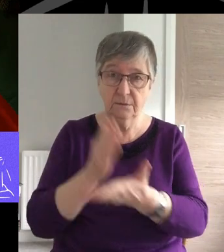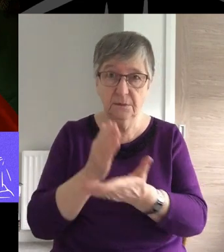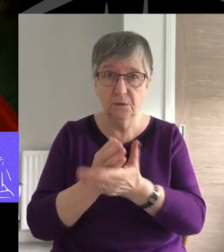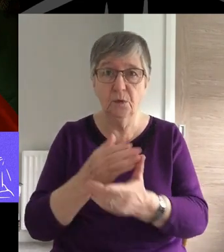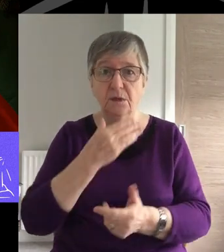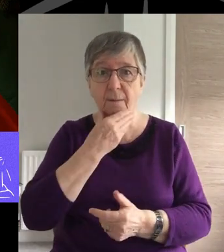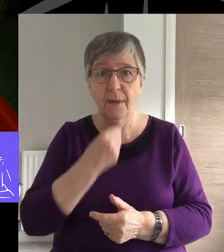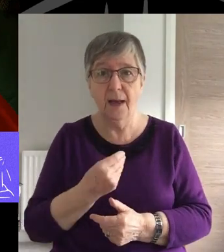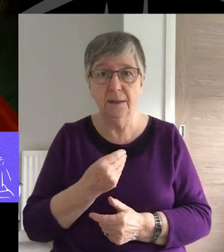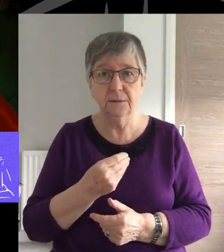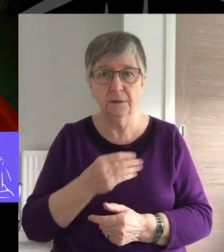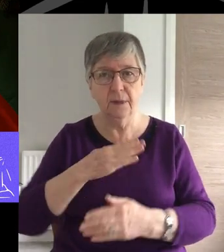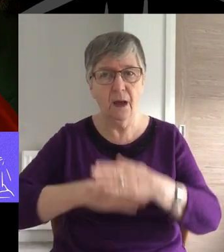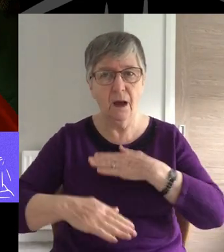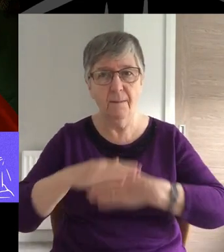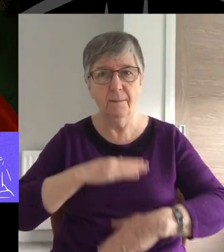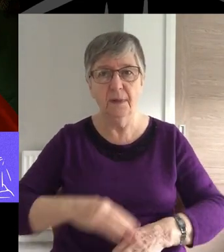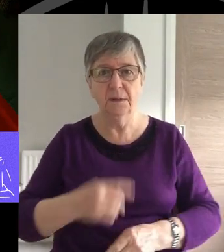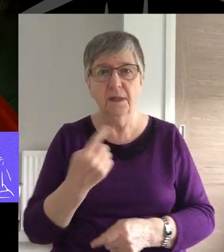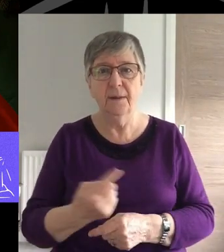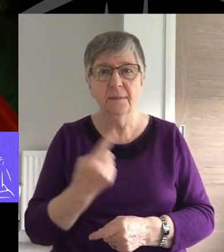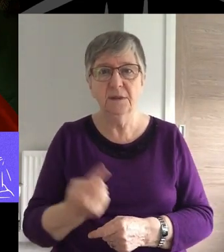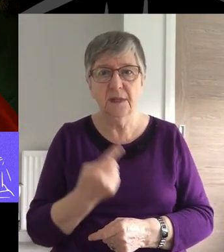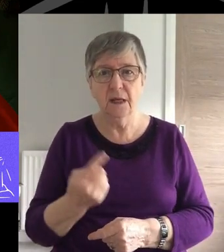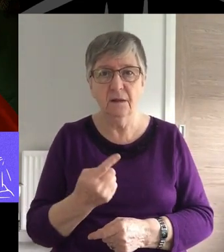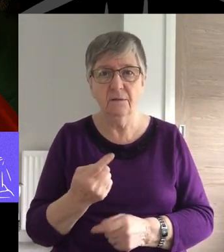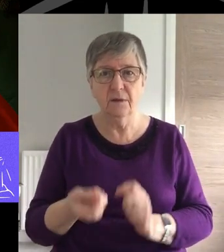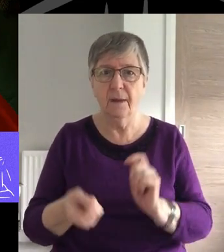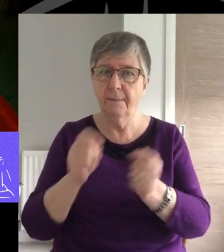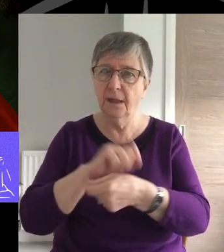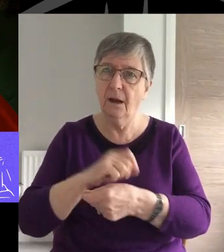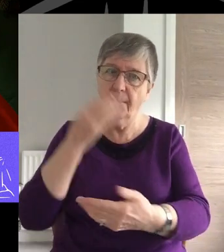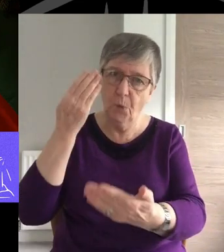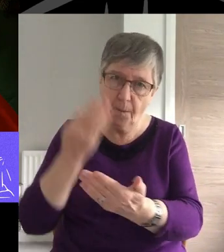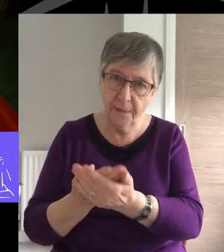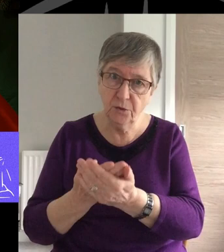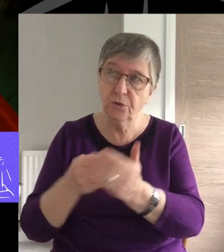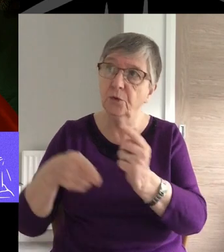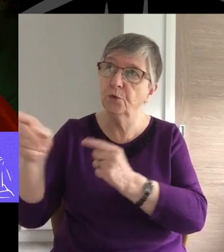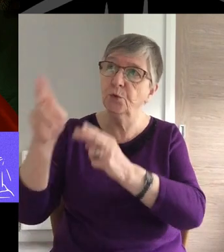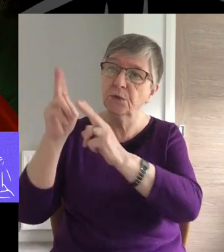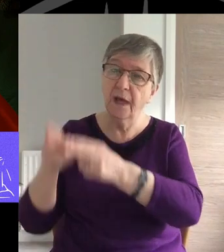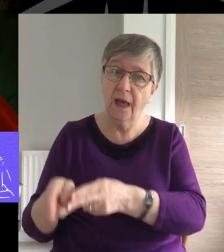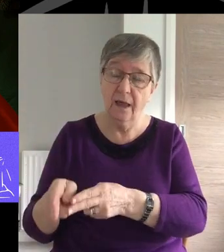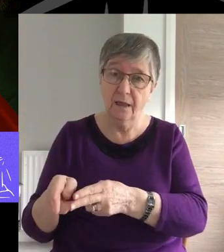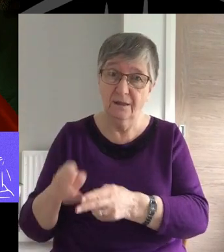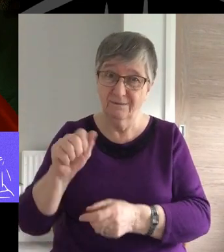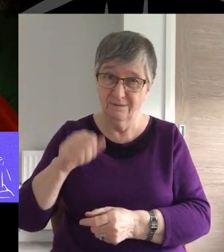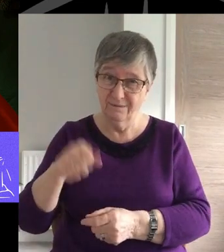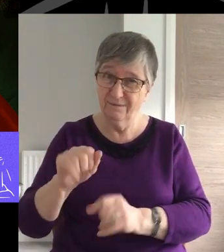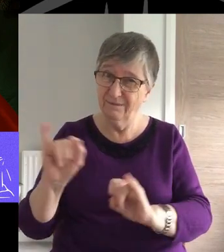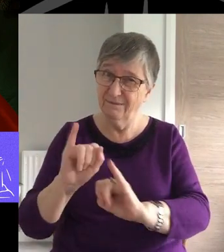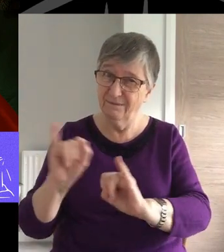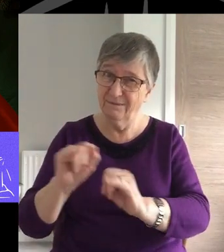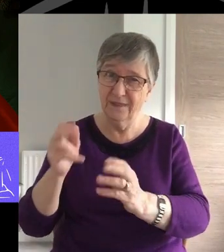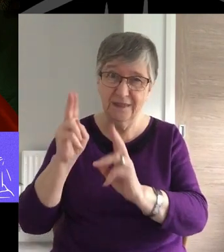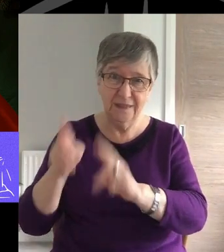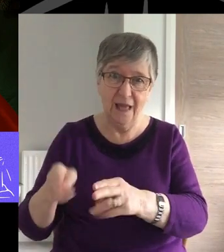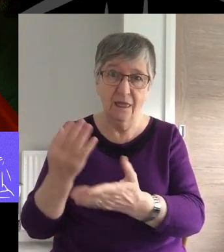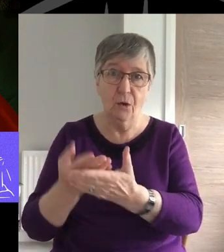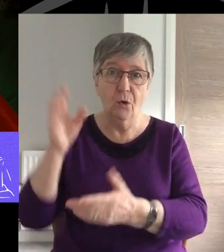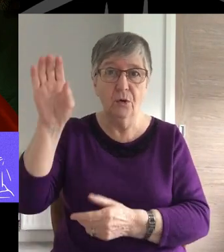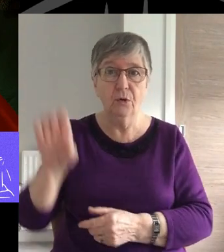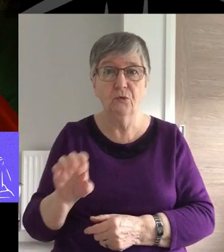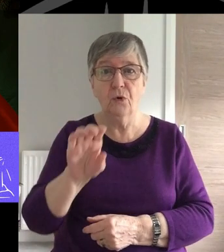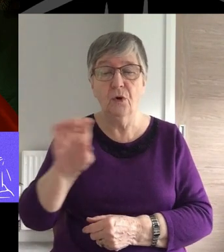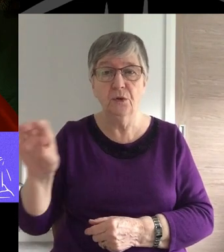man, he humbled himself by becoming obedient to death, even death on a